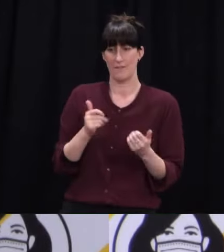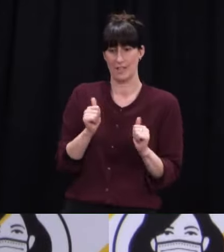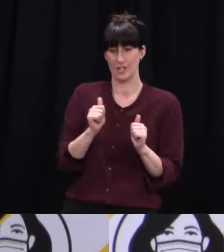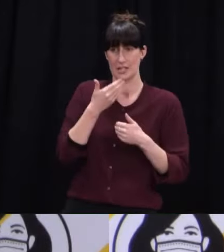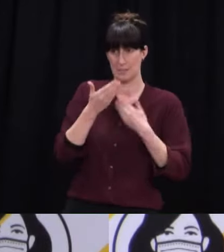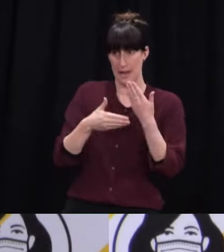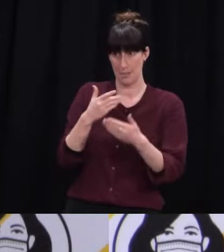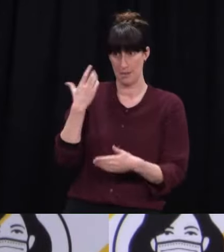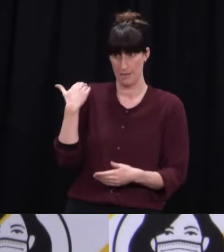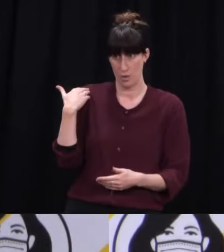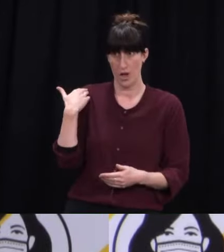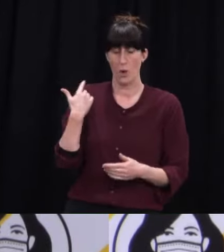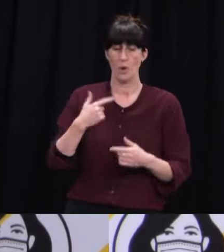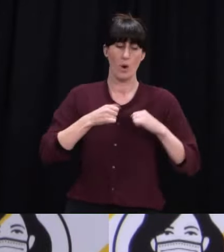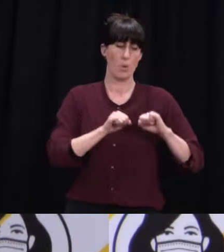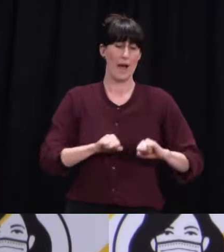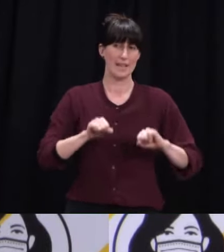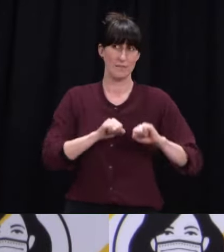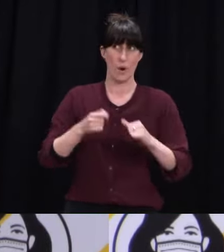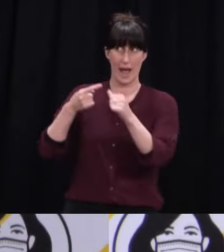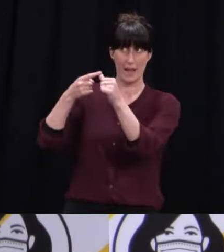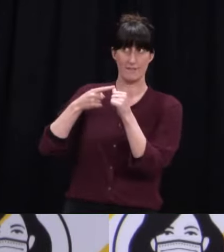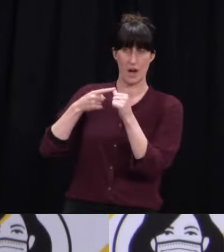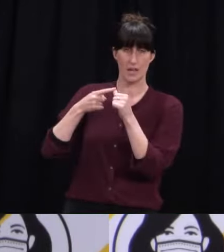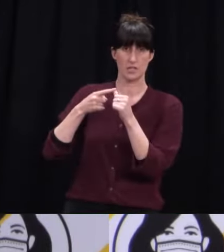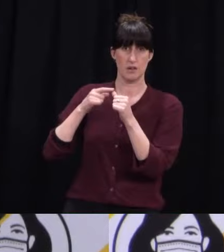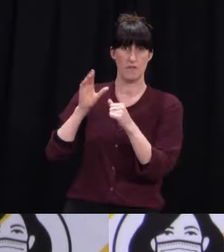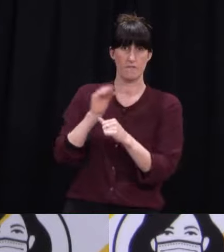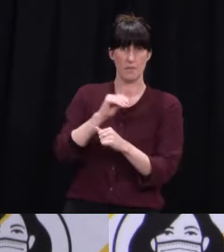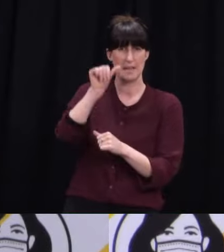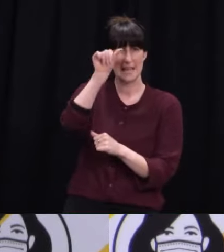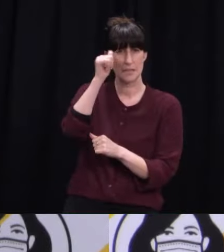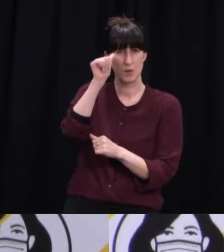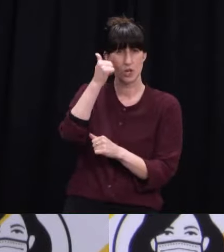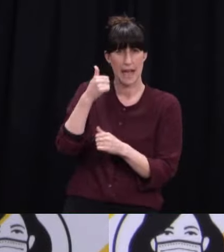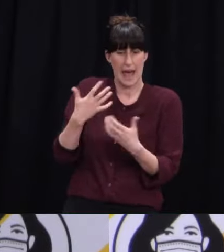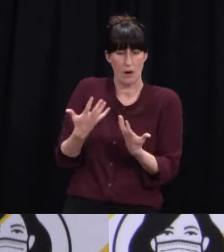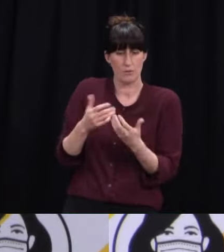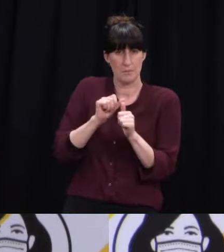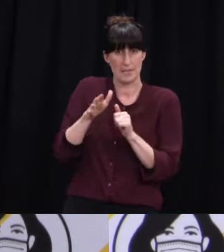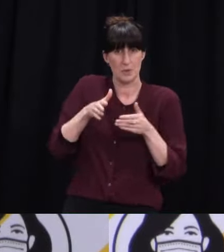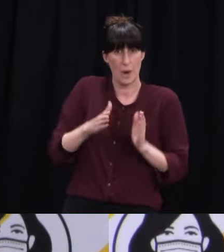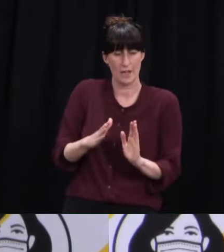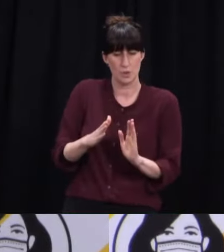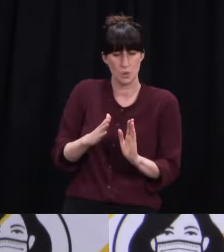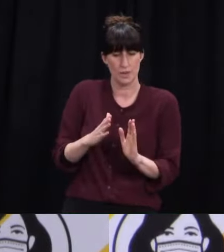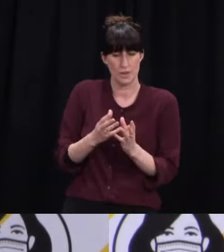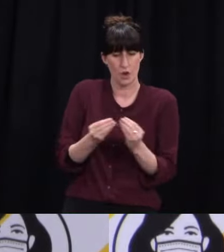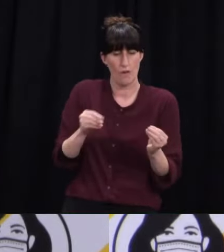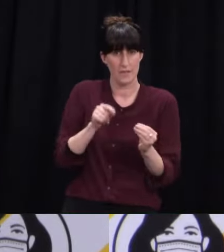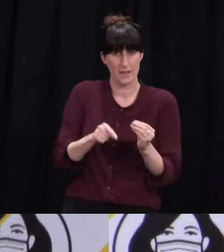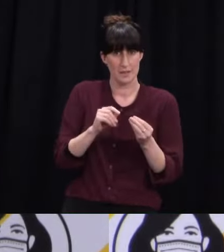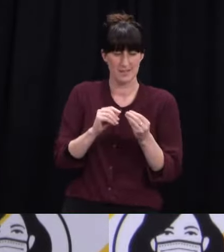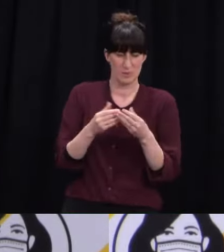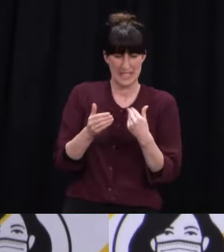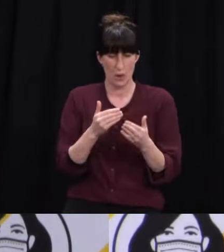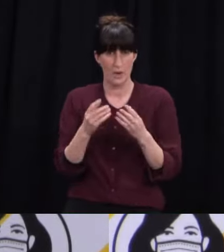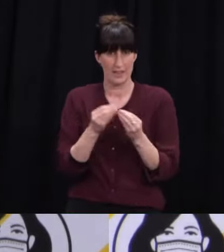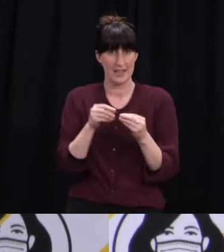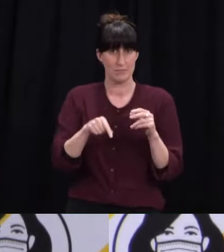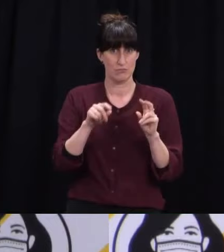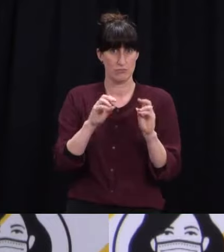were waiting for advice from our clinicians on the best way to deal with this particular situation. And I do want to point out there was a